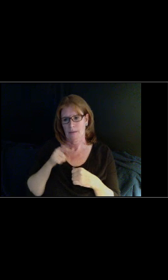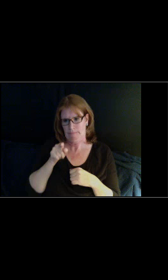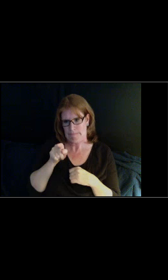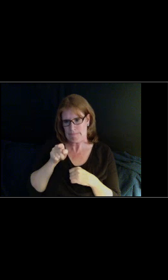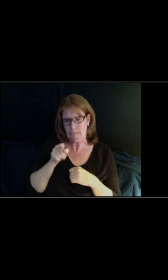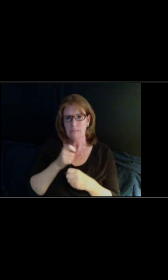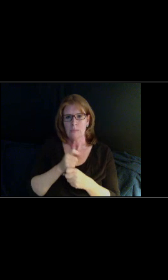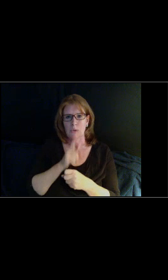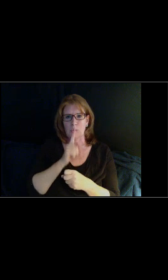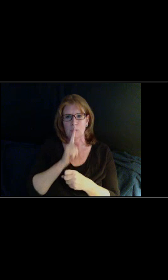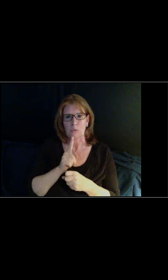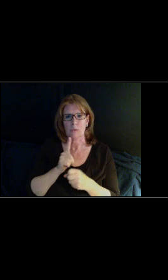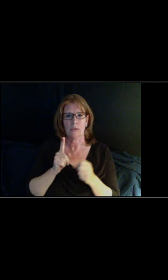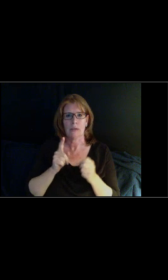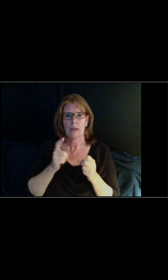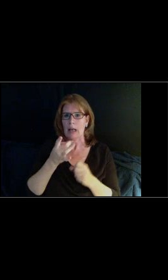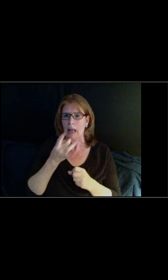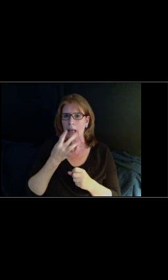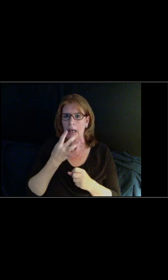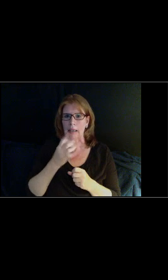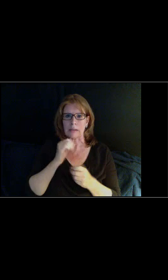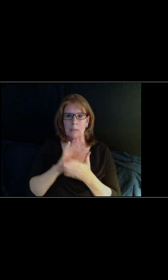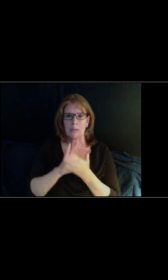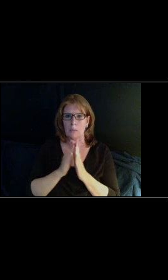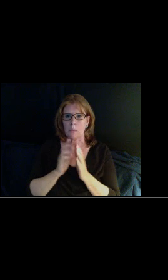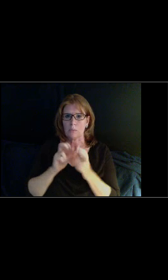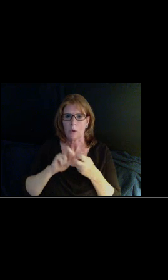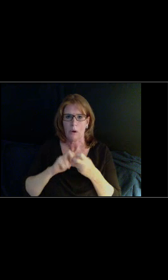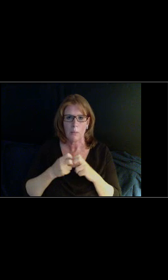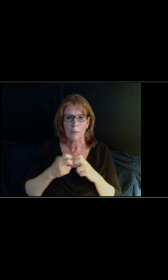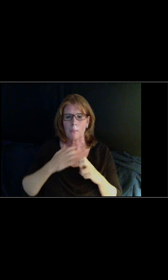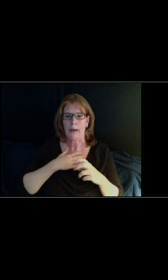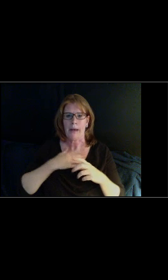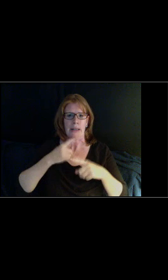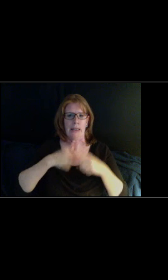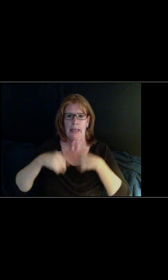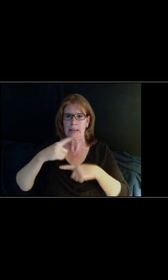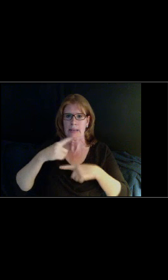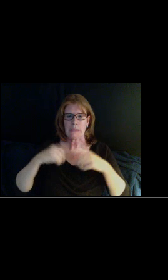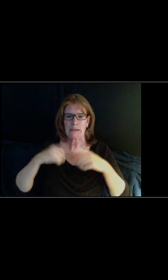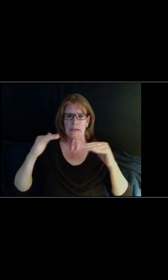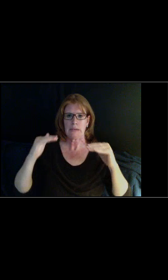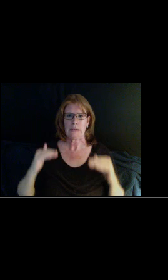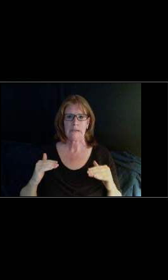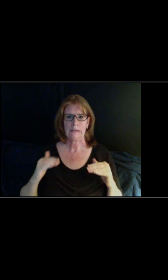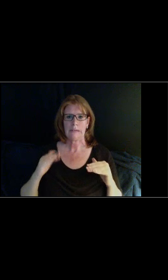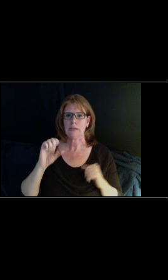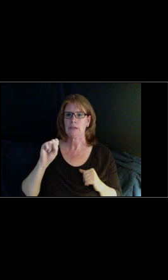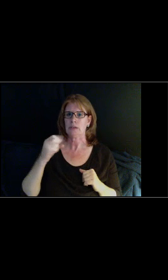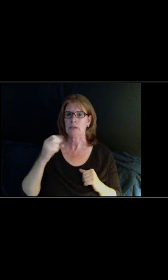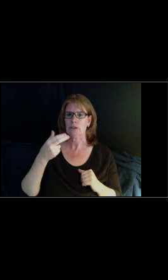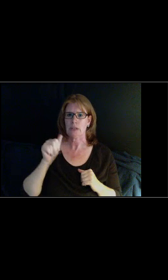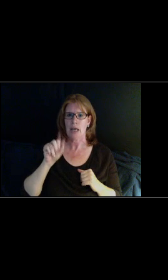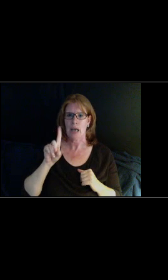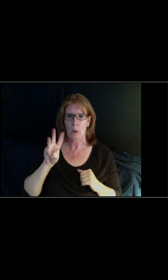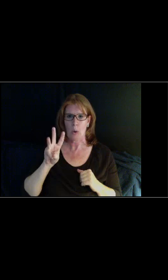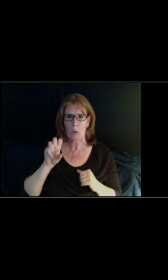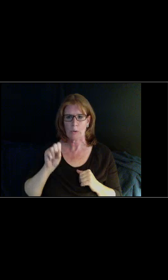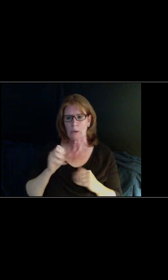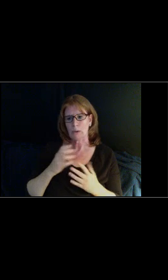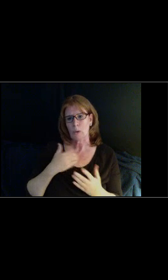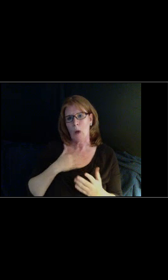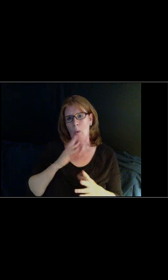evening, making sure that they're communicating with me in the chat box. Just want to make sure that the light is good for